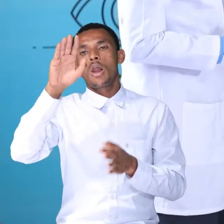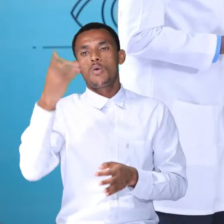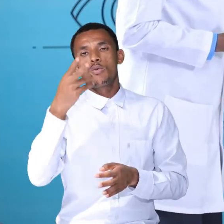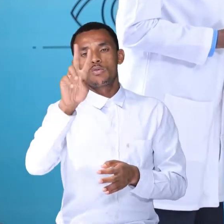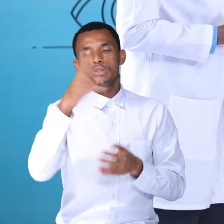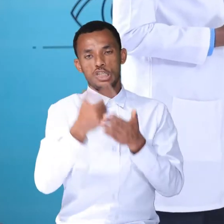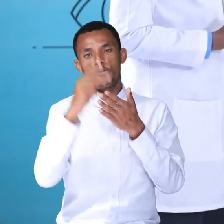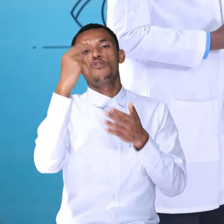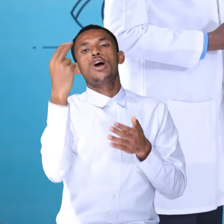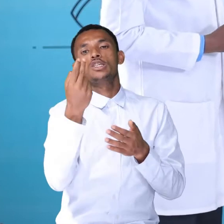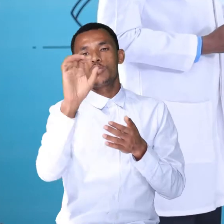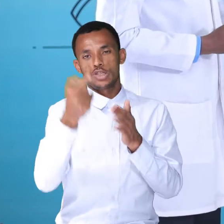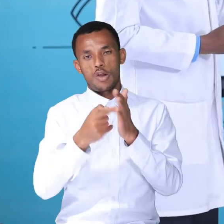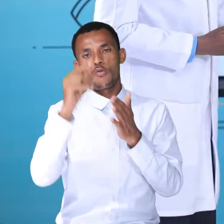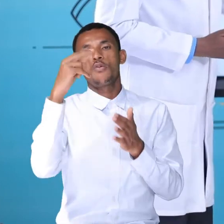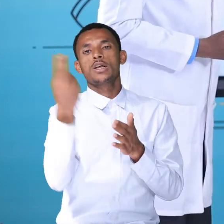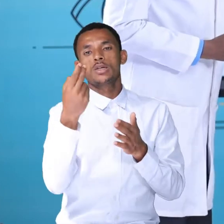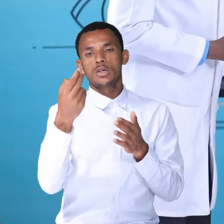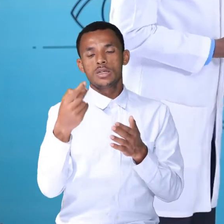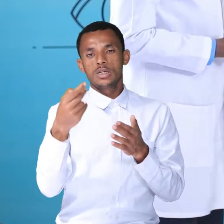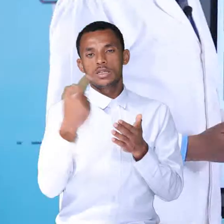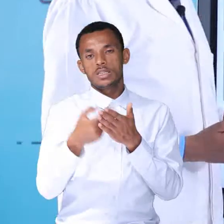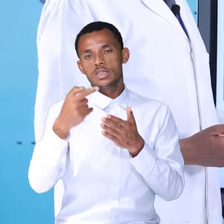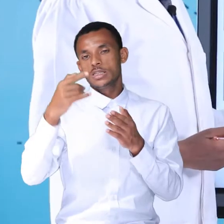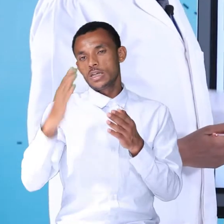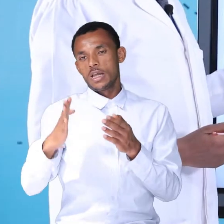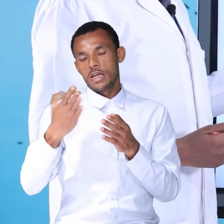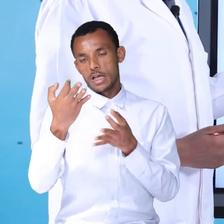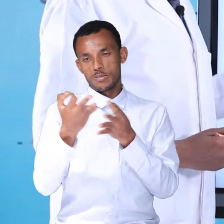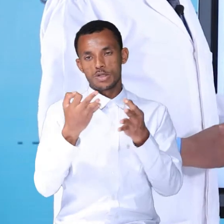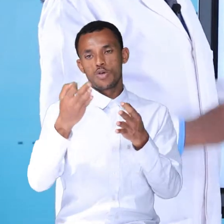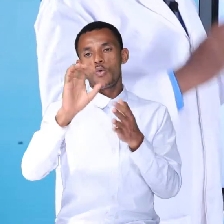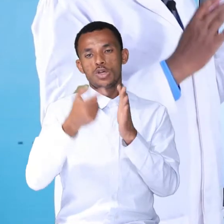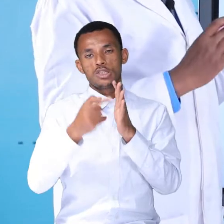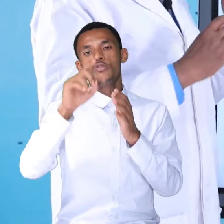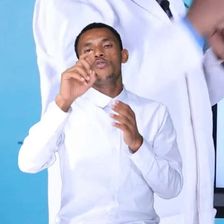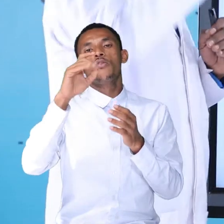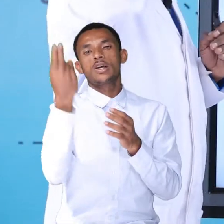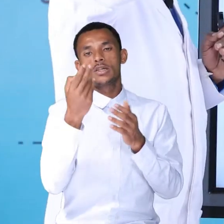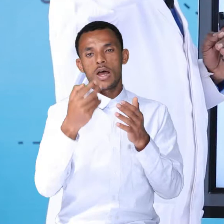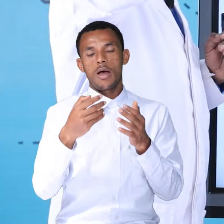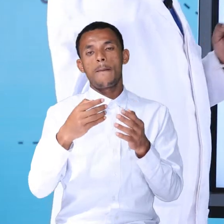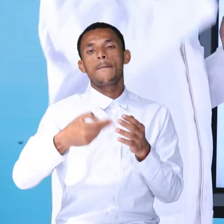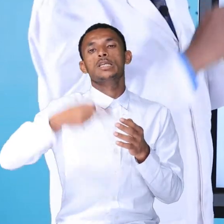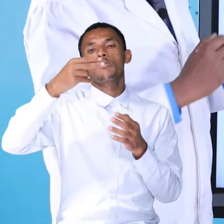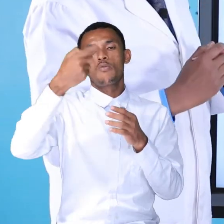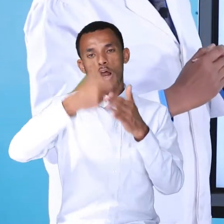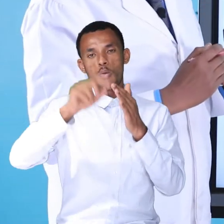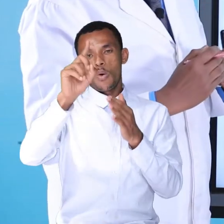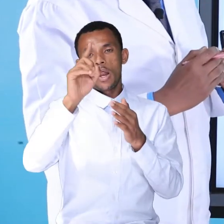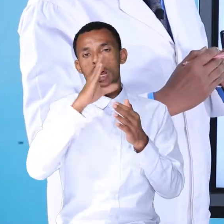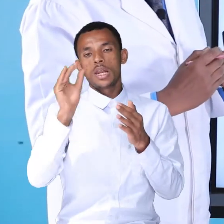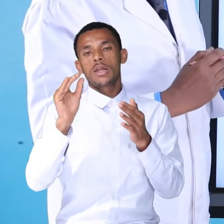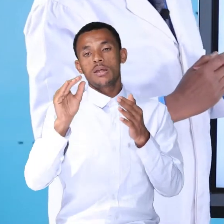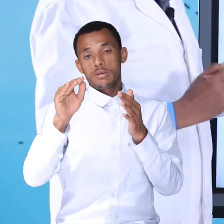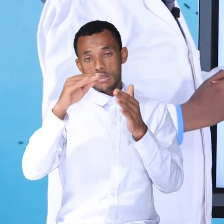This function, cosine function, whatever the inside expression it is. Cos function has maximum value 1, minimum value